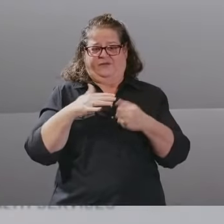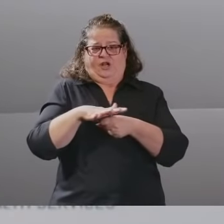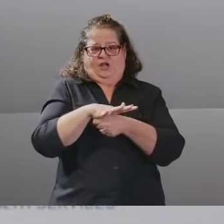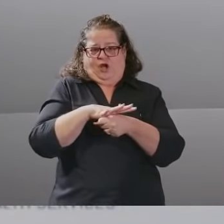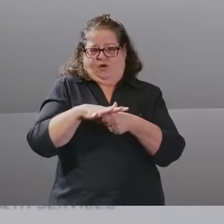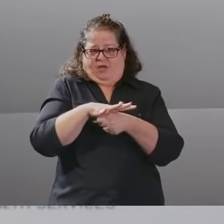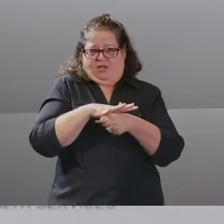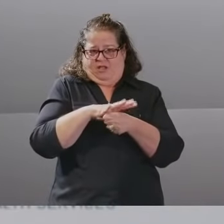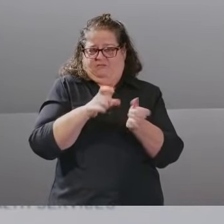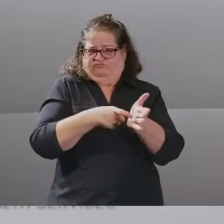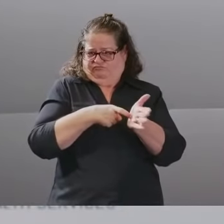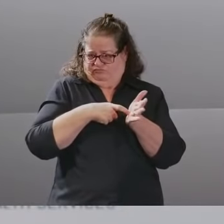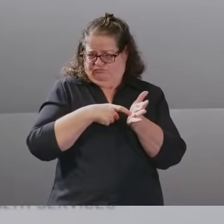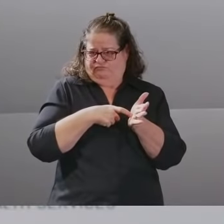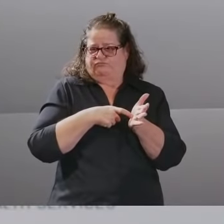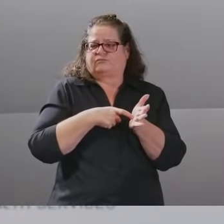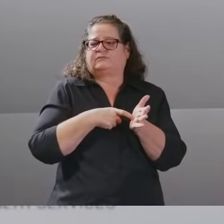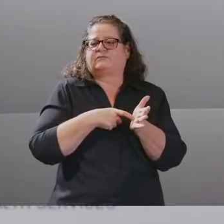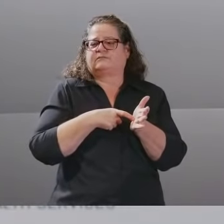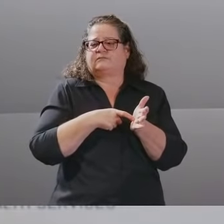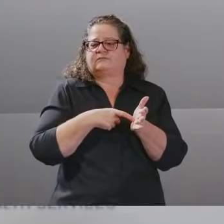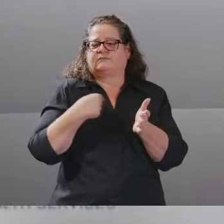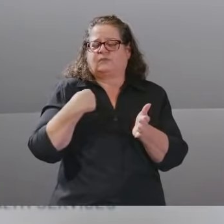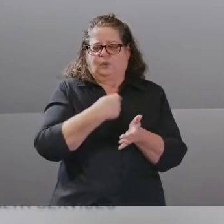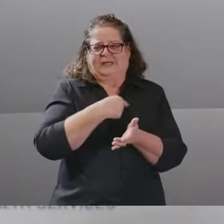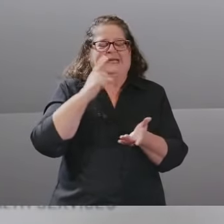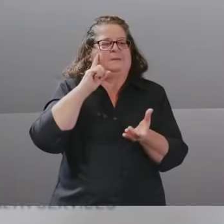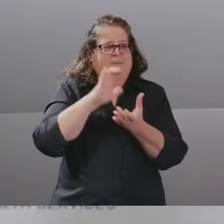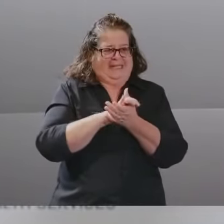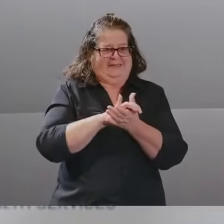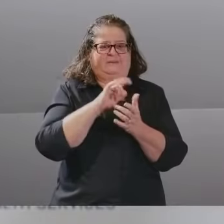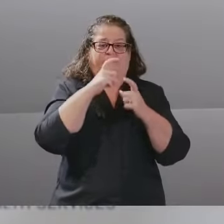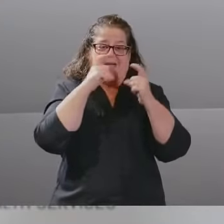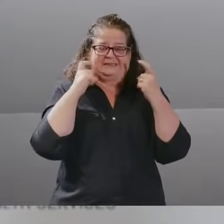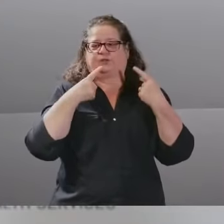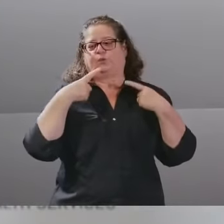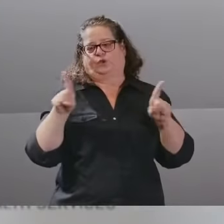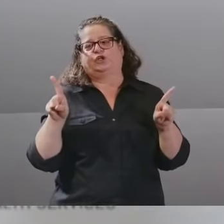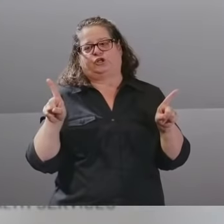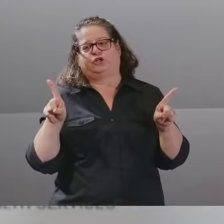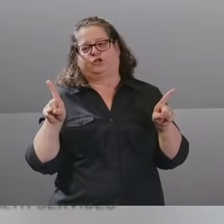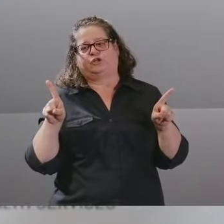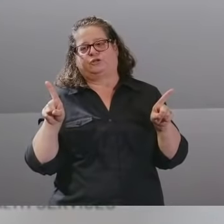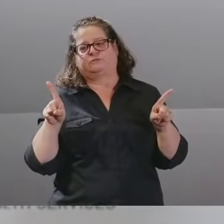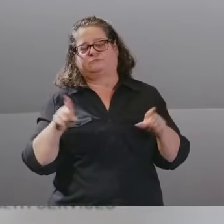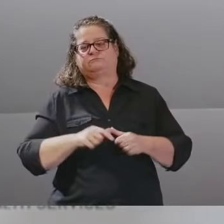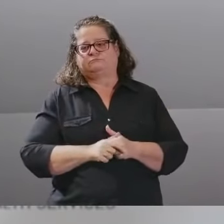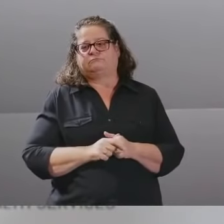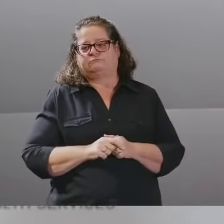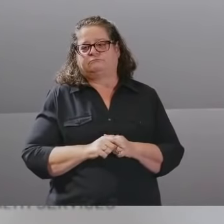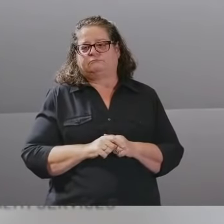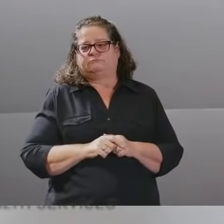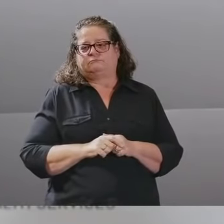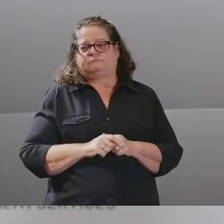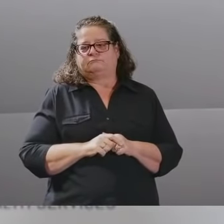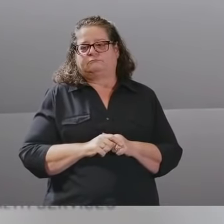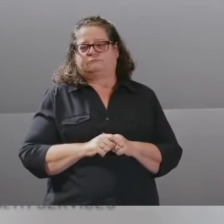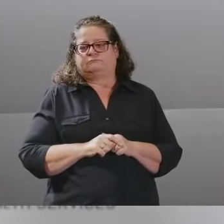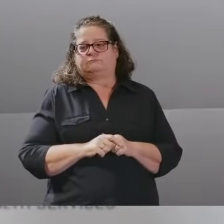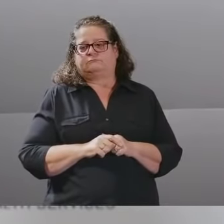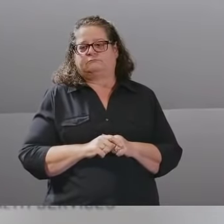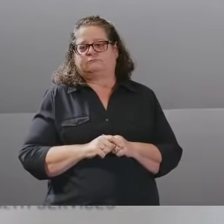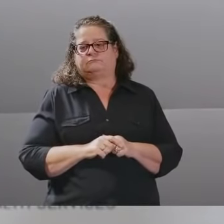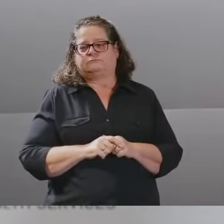believe works, that we have confidence does work, and make sure we have the widest and broadest